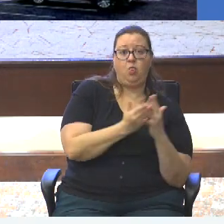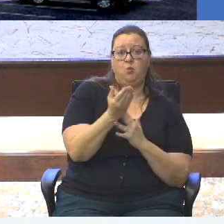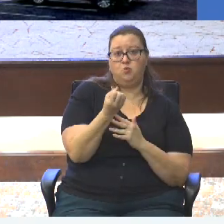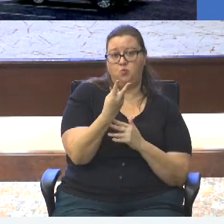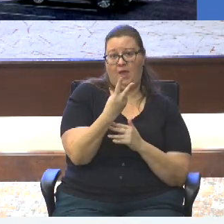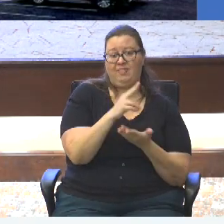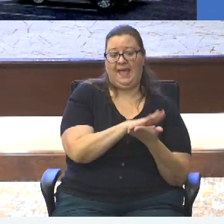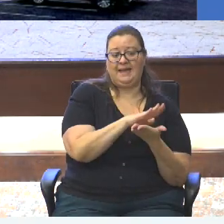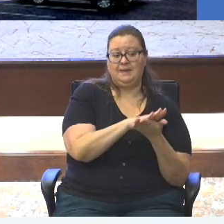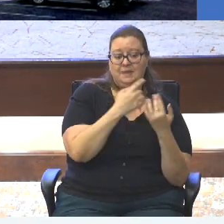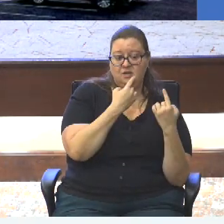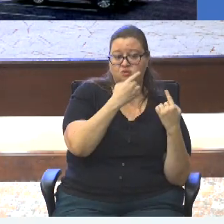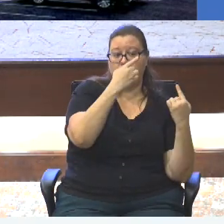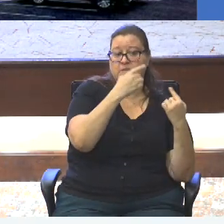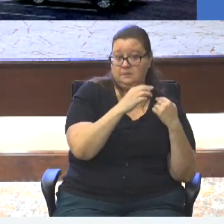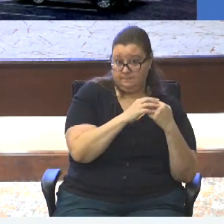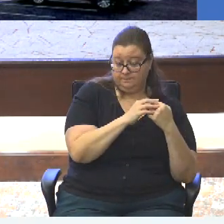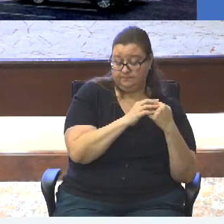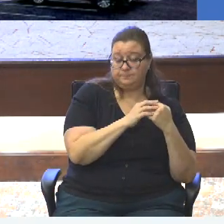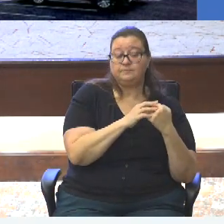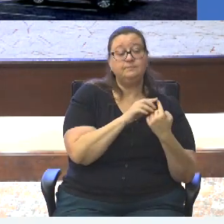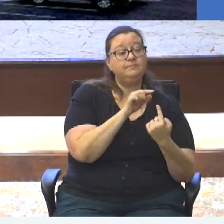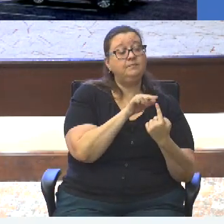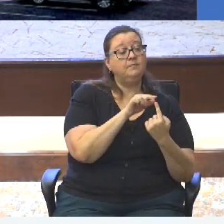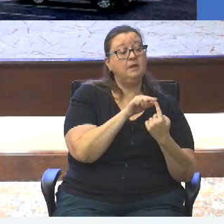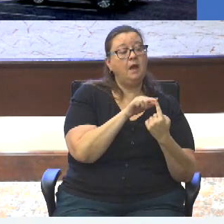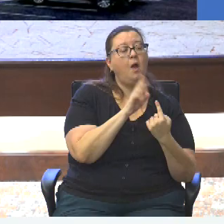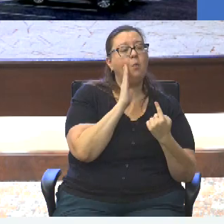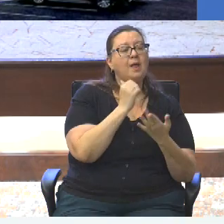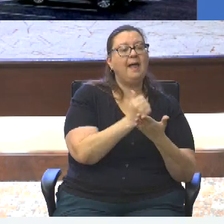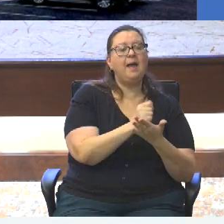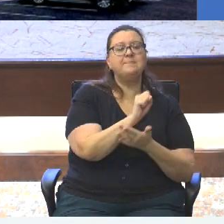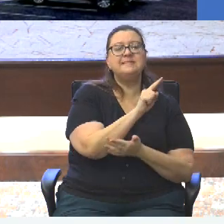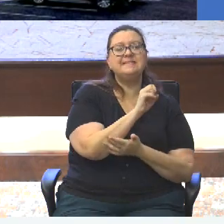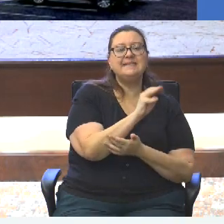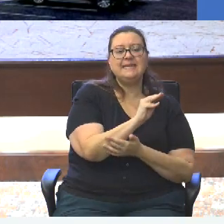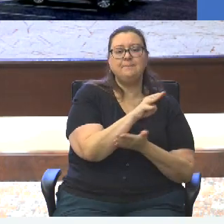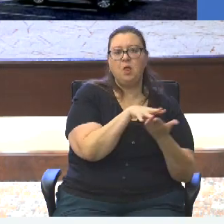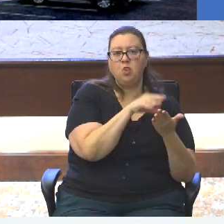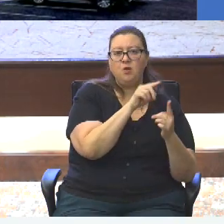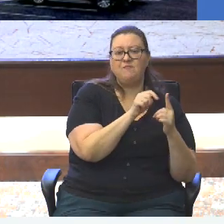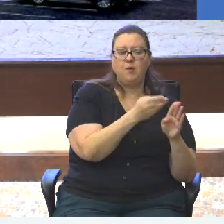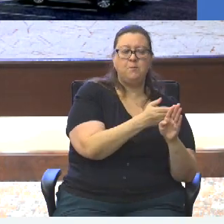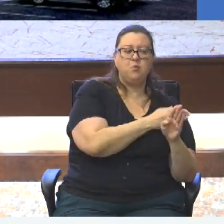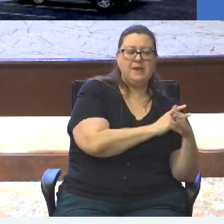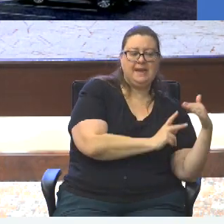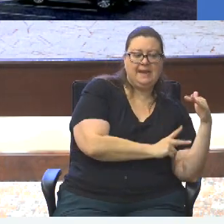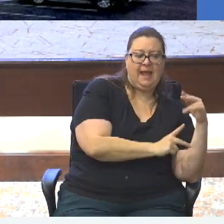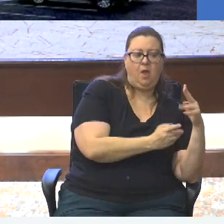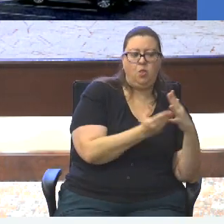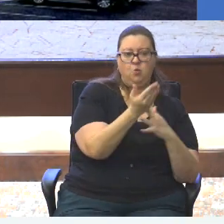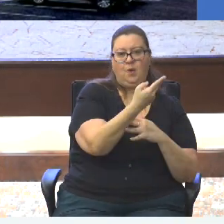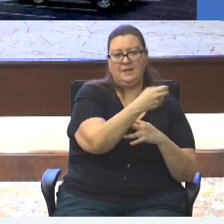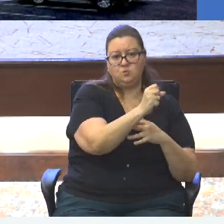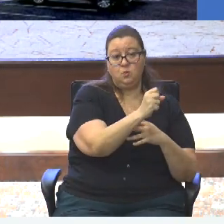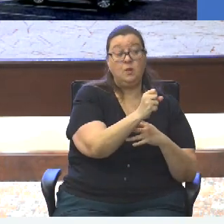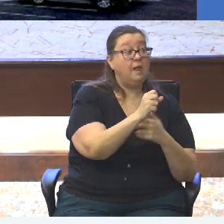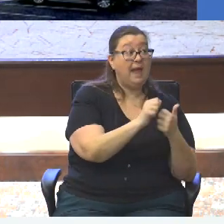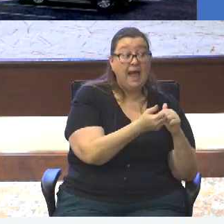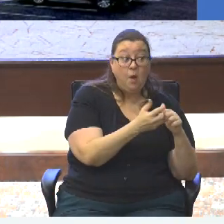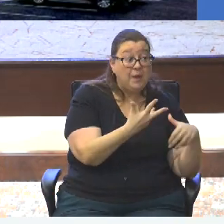So this pillar seeks to expand STEAM learning for pre-K through high school students through